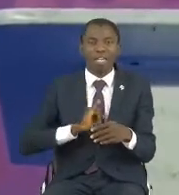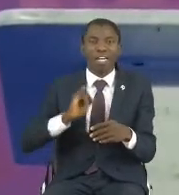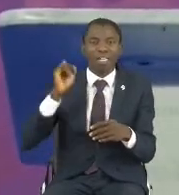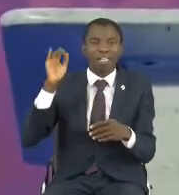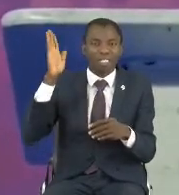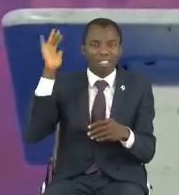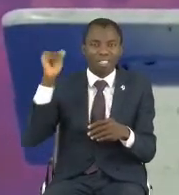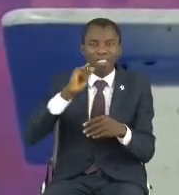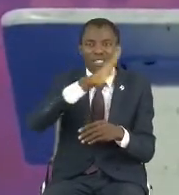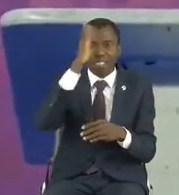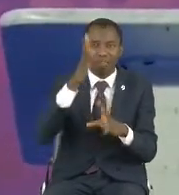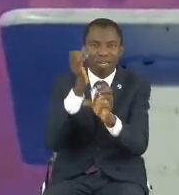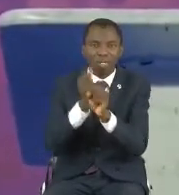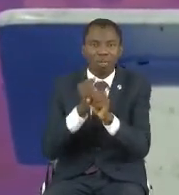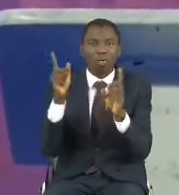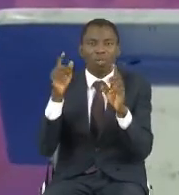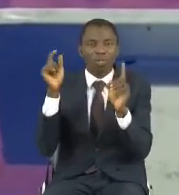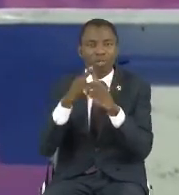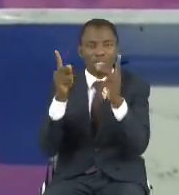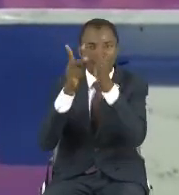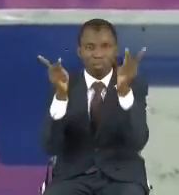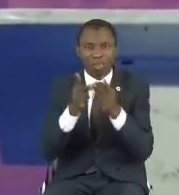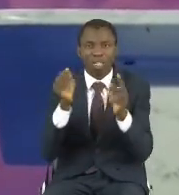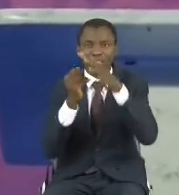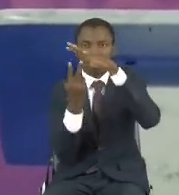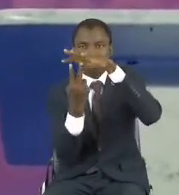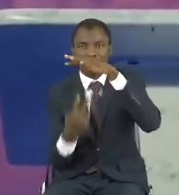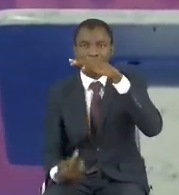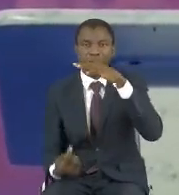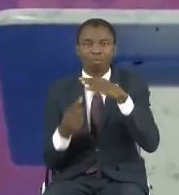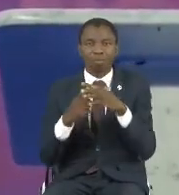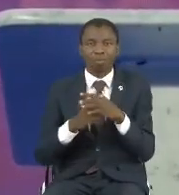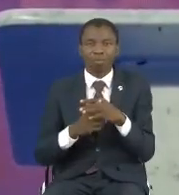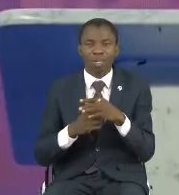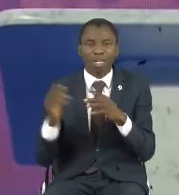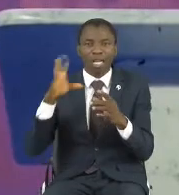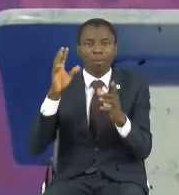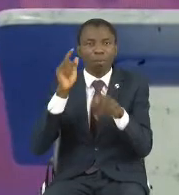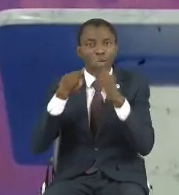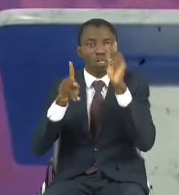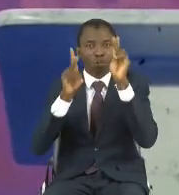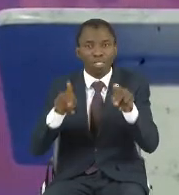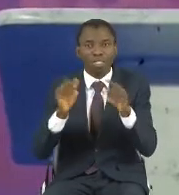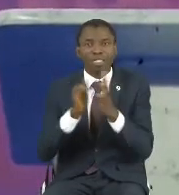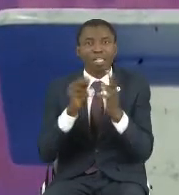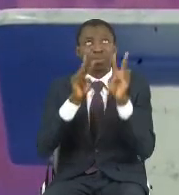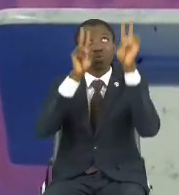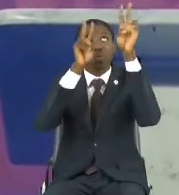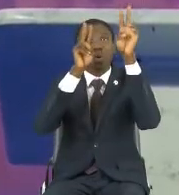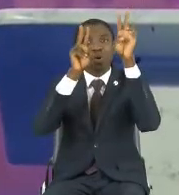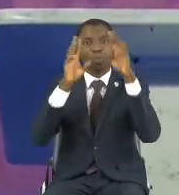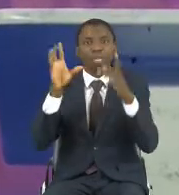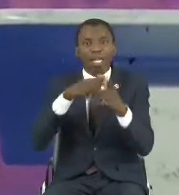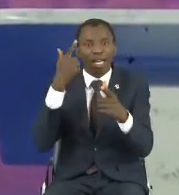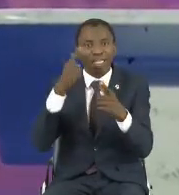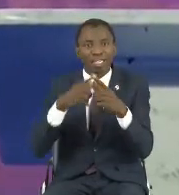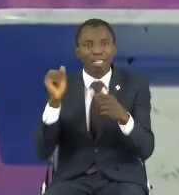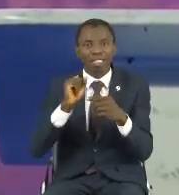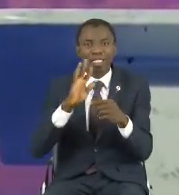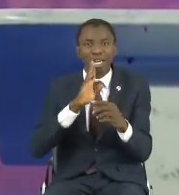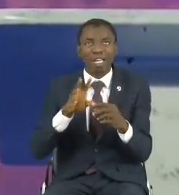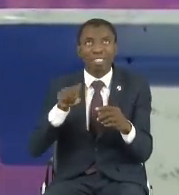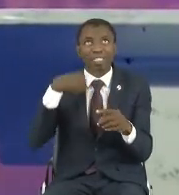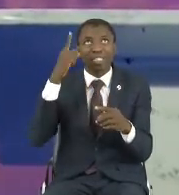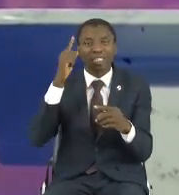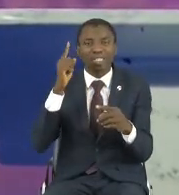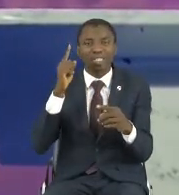they drowned. But the people that look up, there's an helicopter up. And the helicopter is saying,